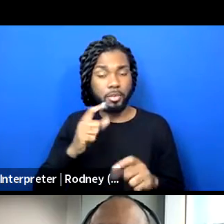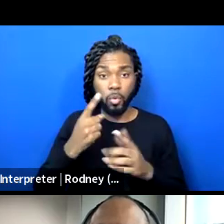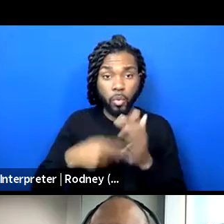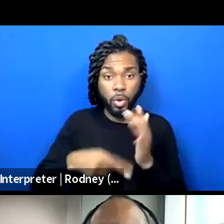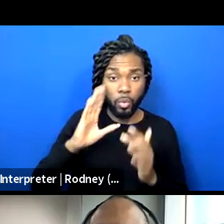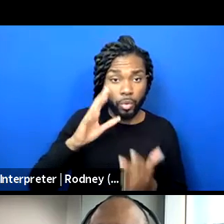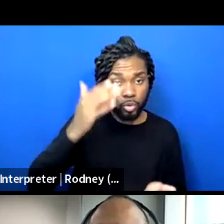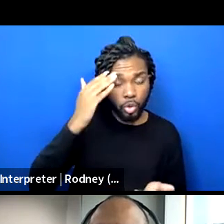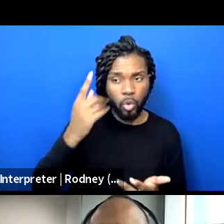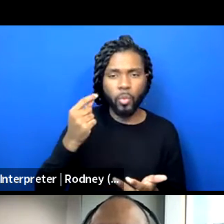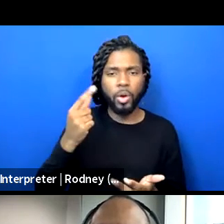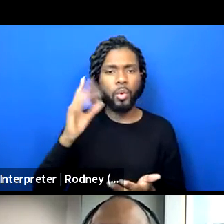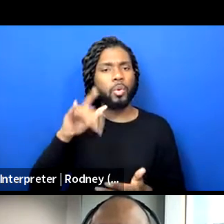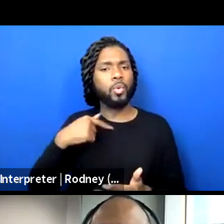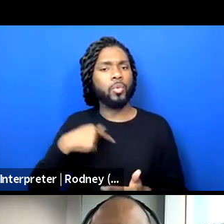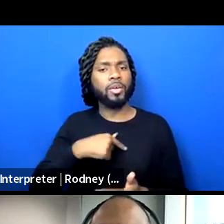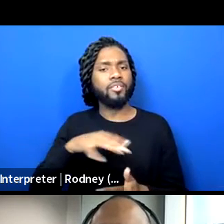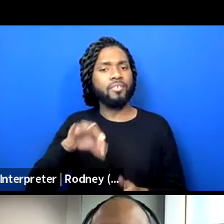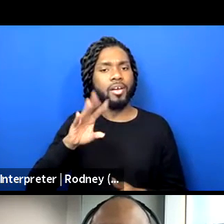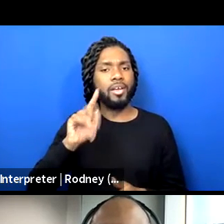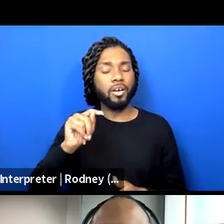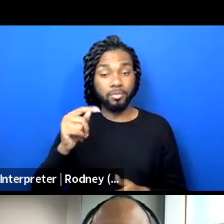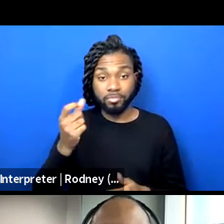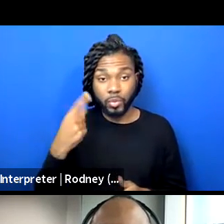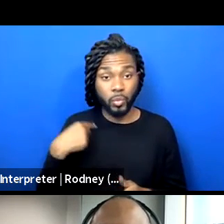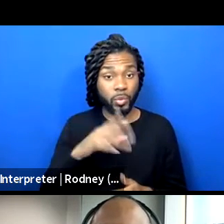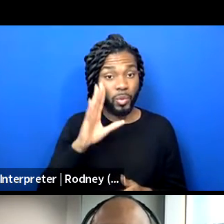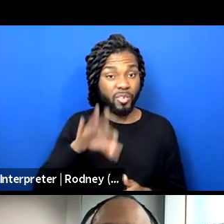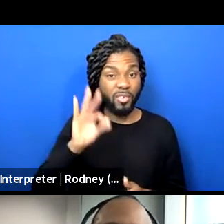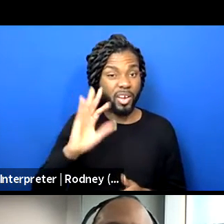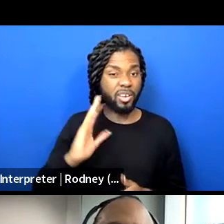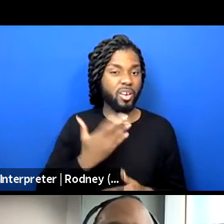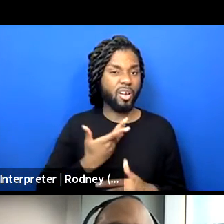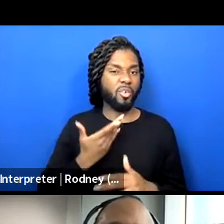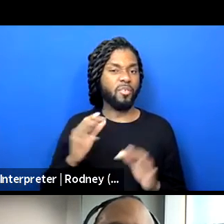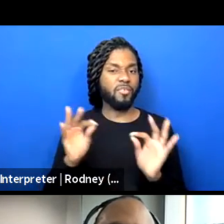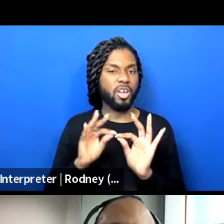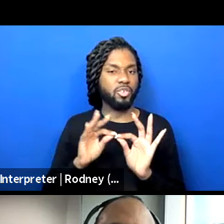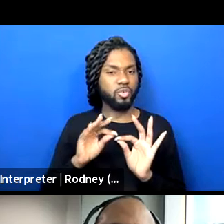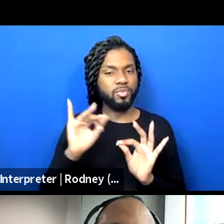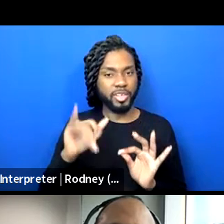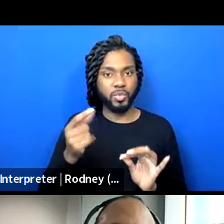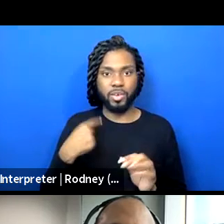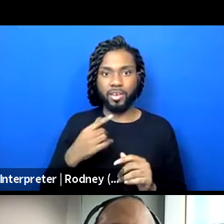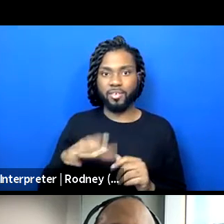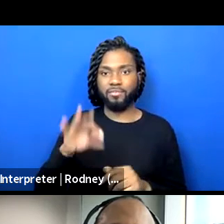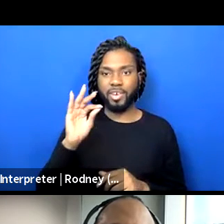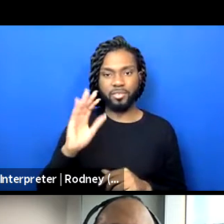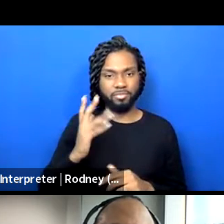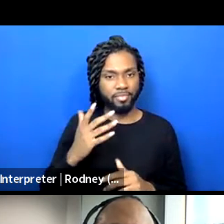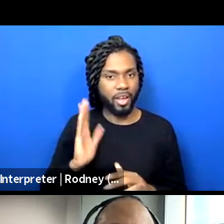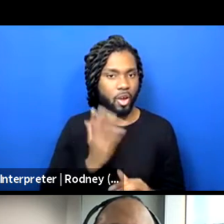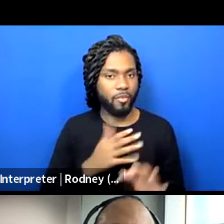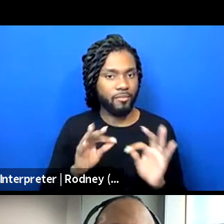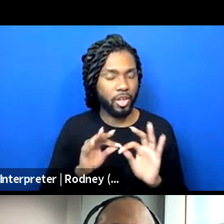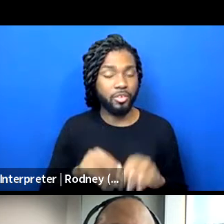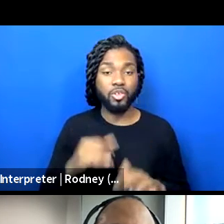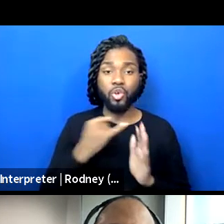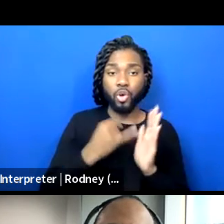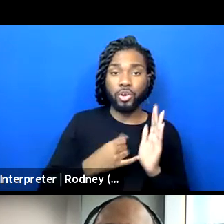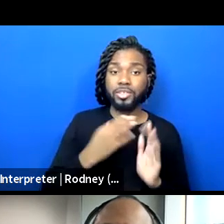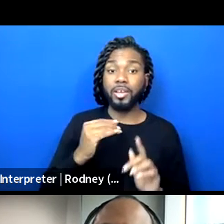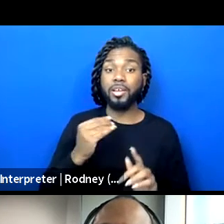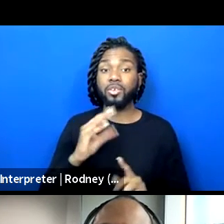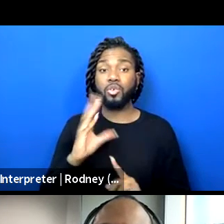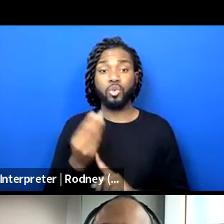We're going to find out our value. That's what I found out. Our value. The arts and culture